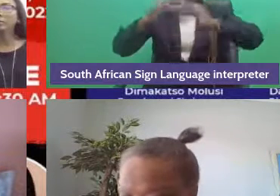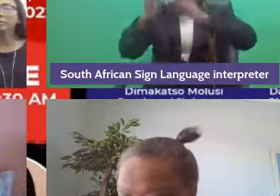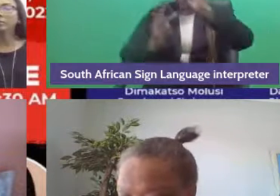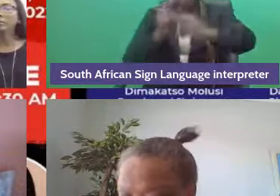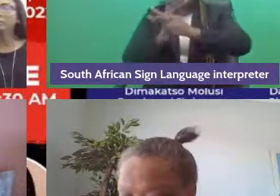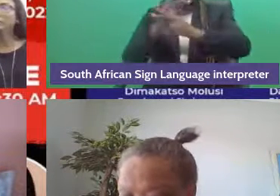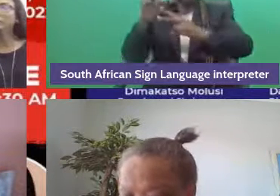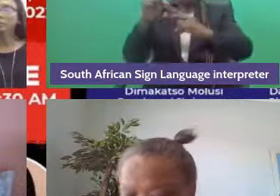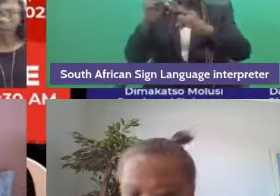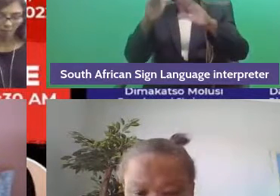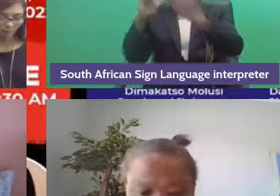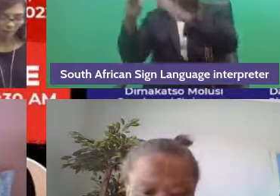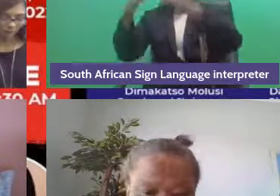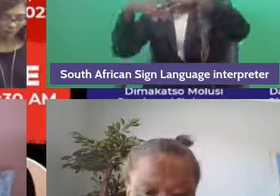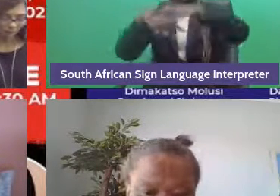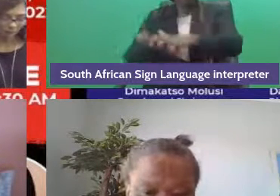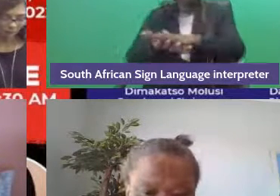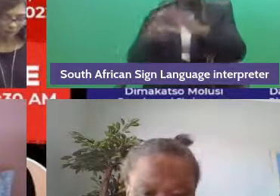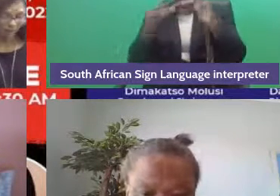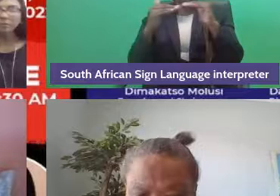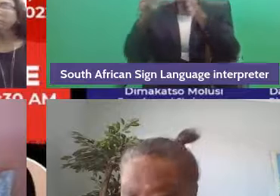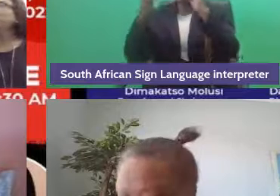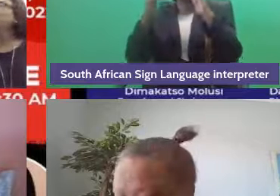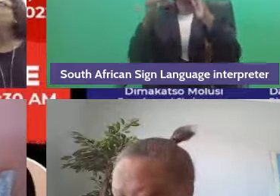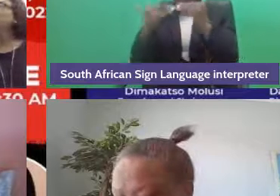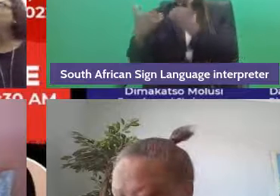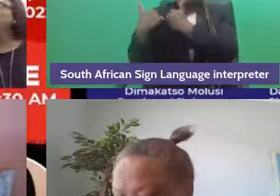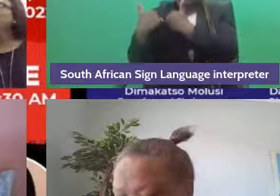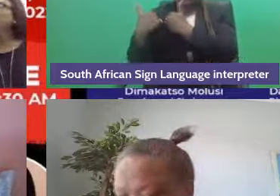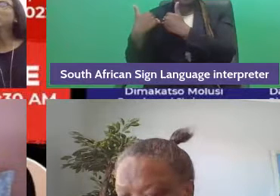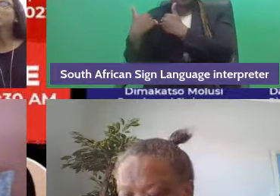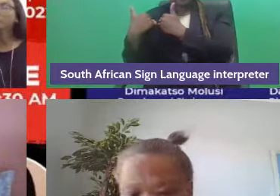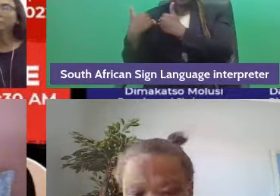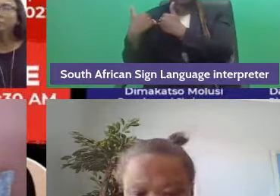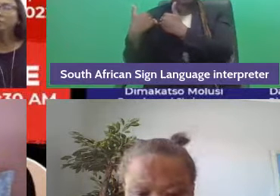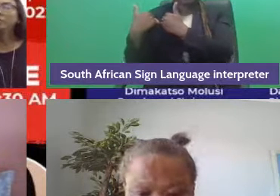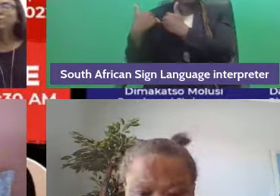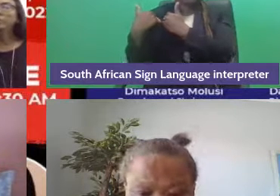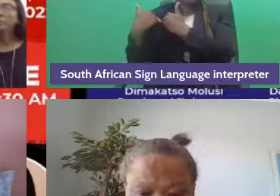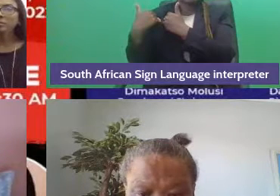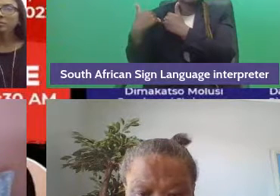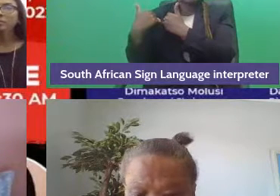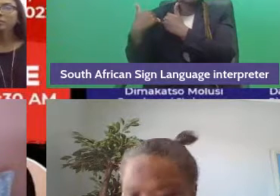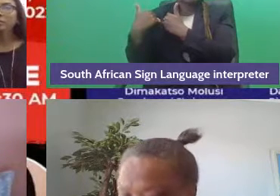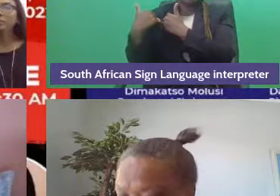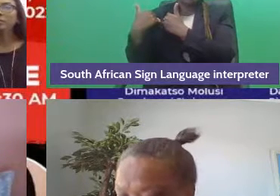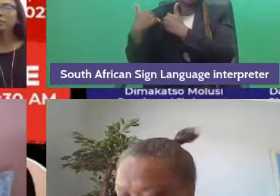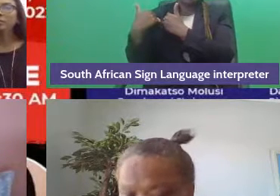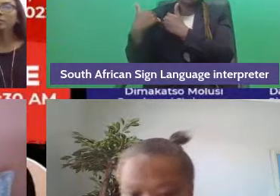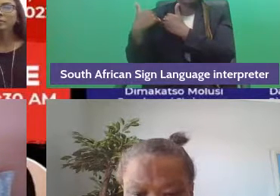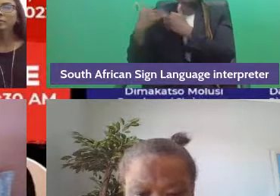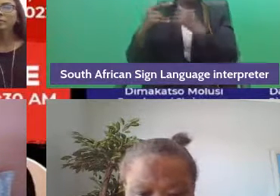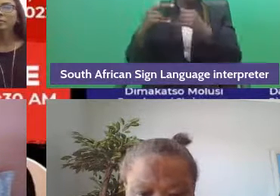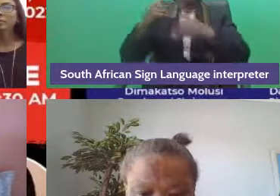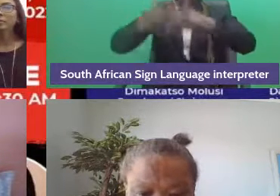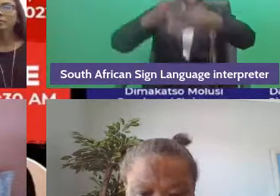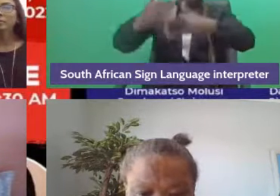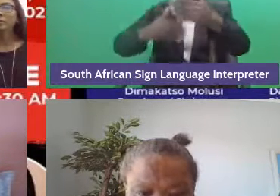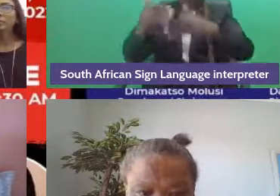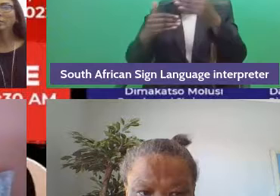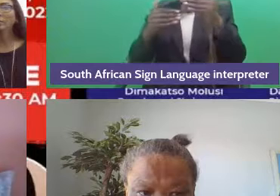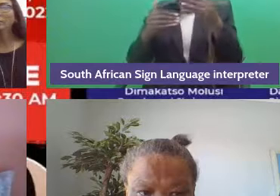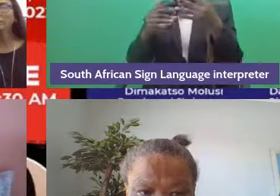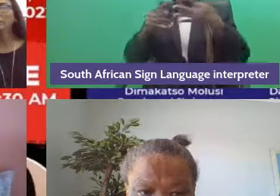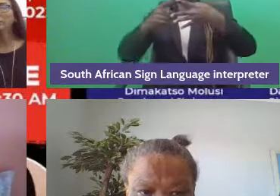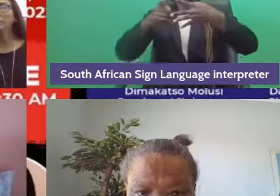it's justice, safety, protection. It is the response, the care, the support, and the healing process in pillar 4,